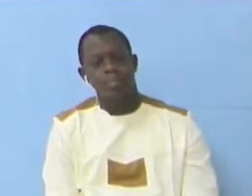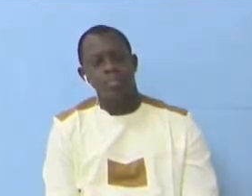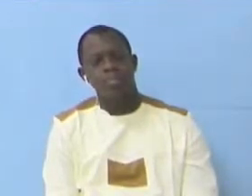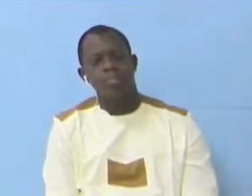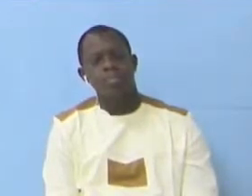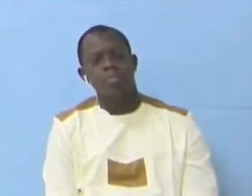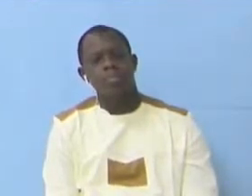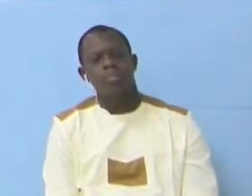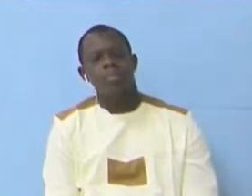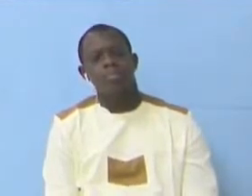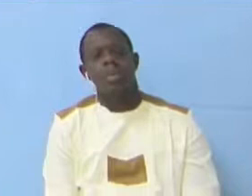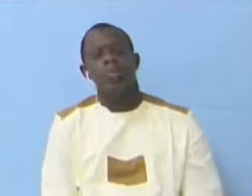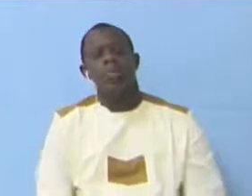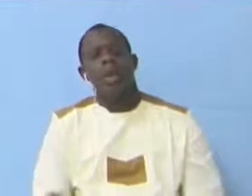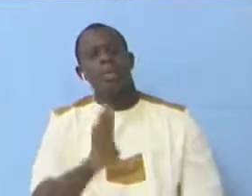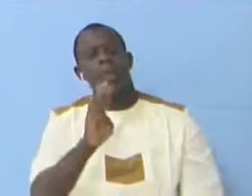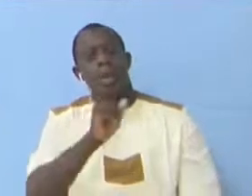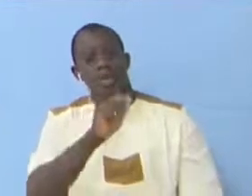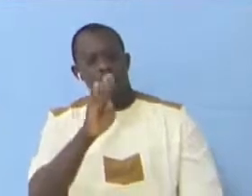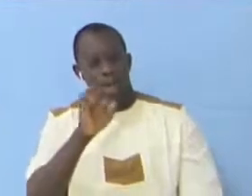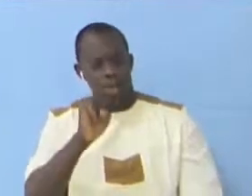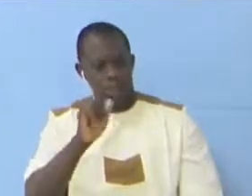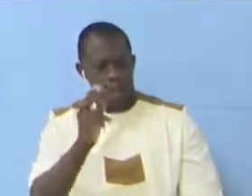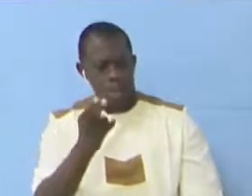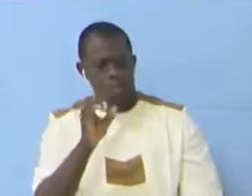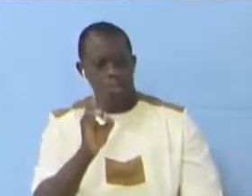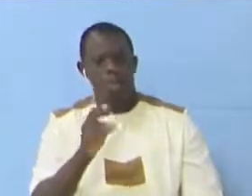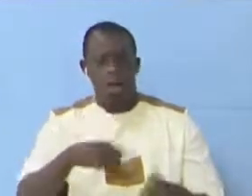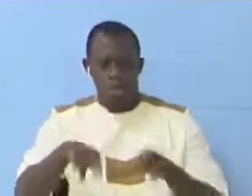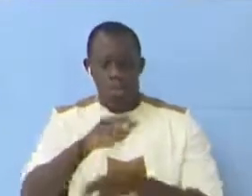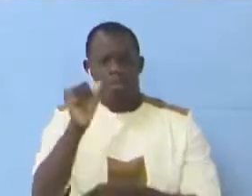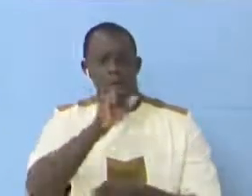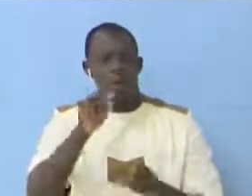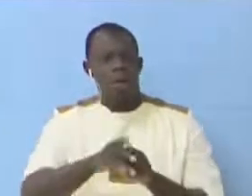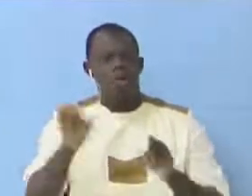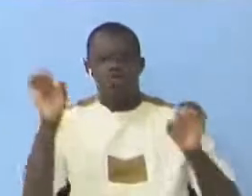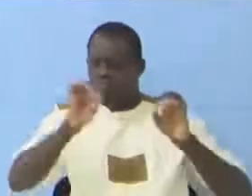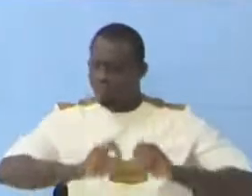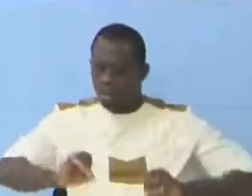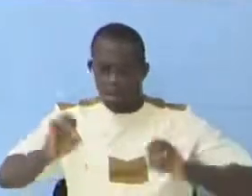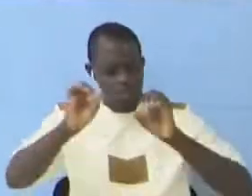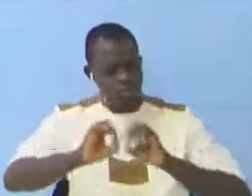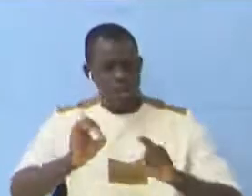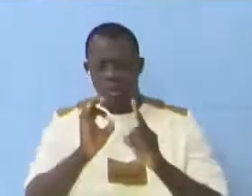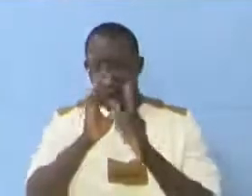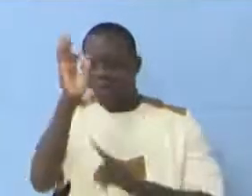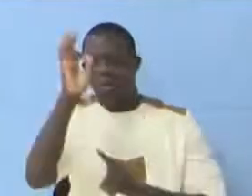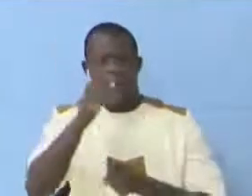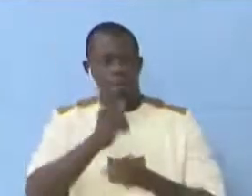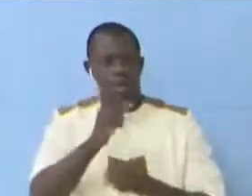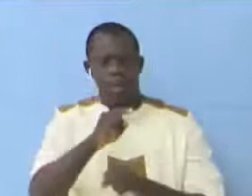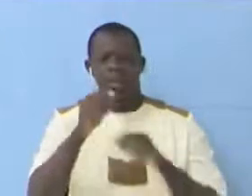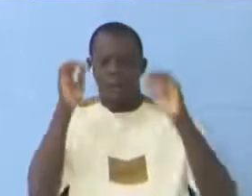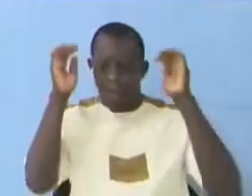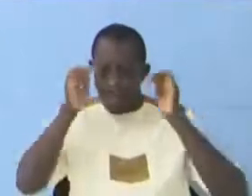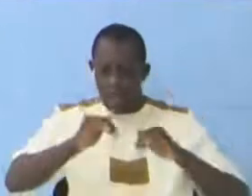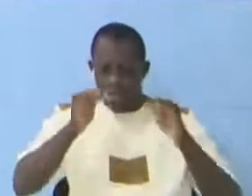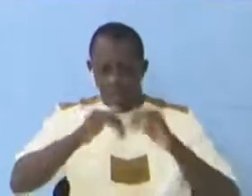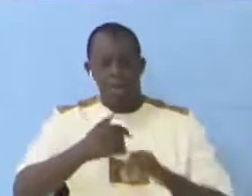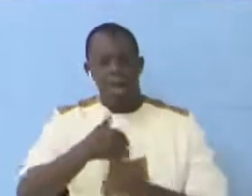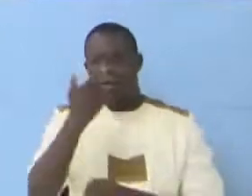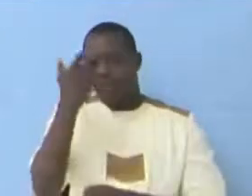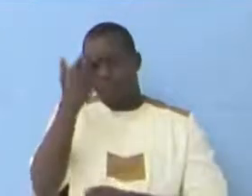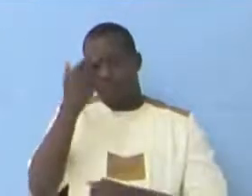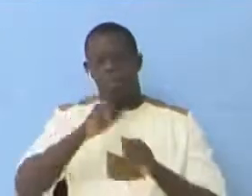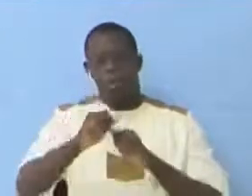si buntu liggéeykaay boobu. But nothing specific that warranted that meeting. I just thought we should at least sit as